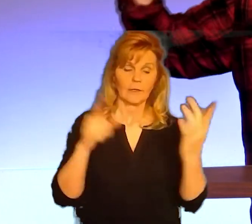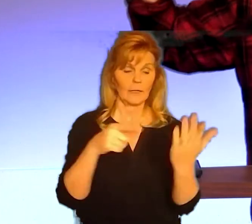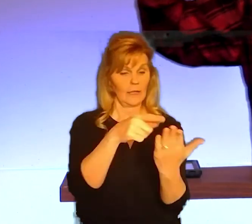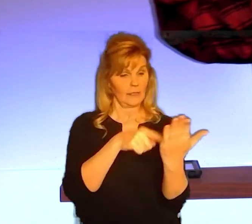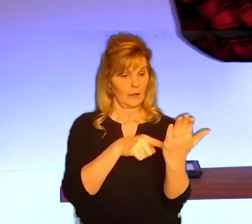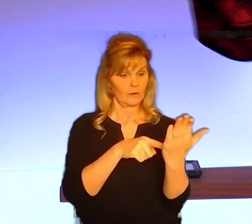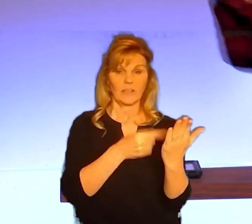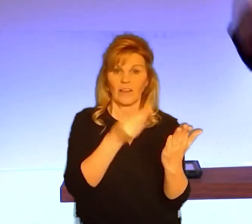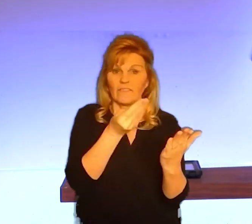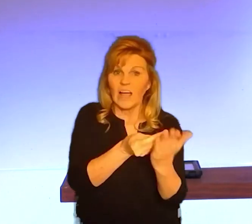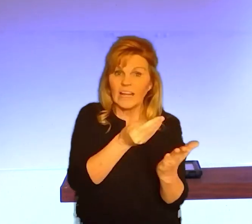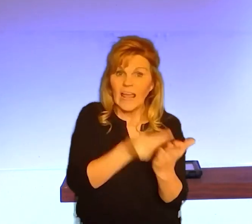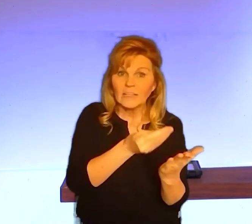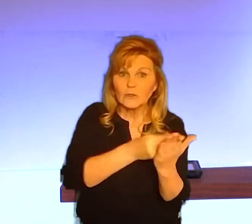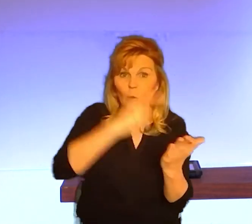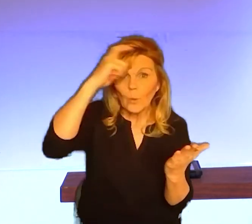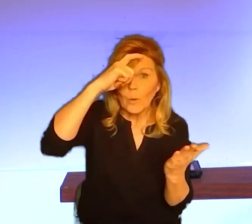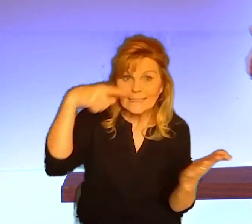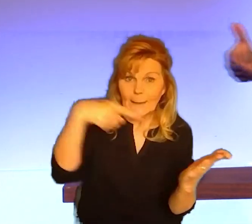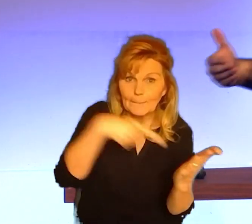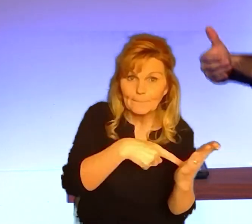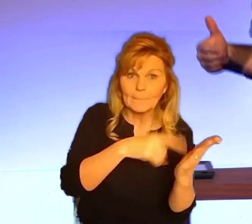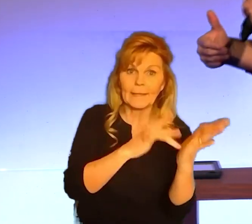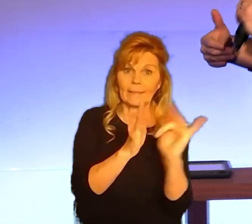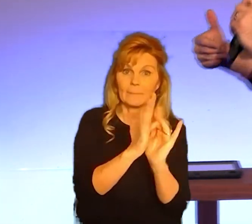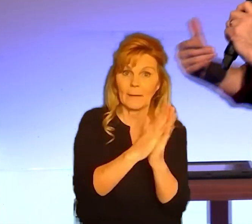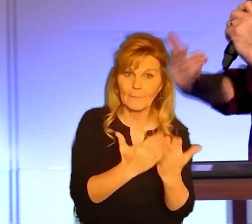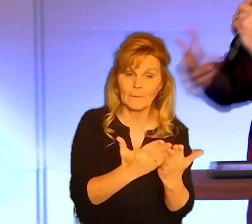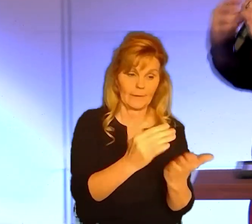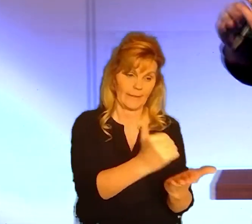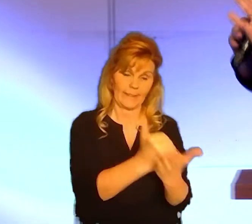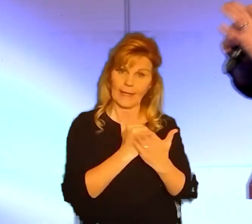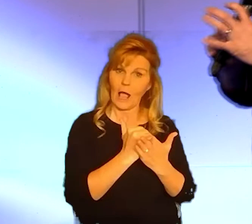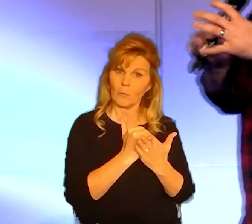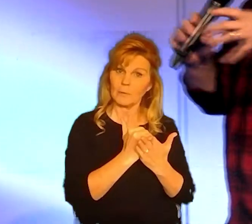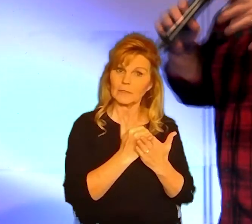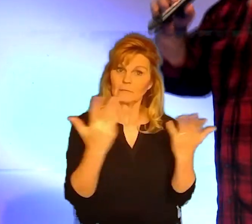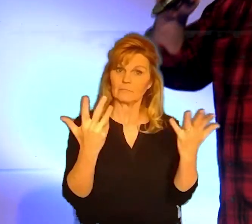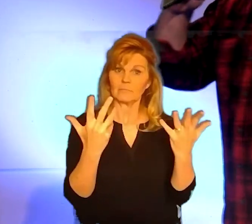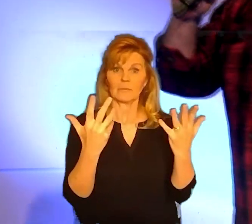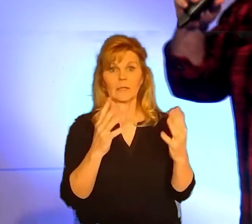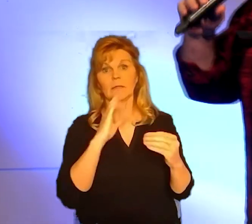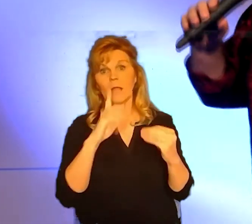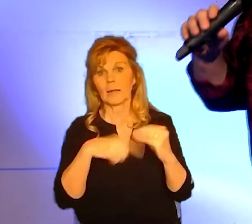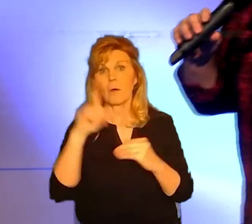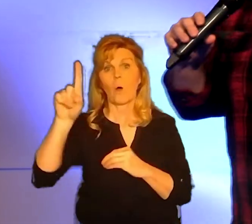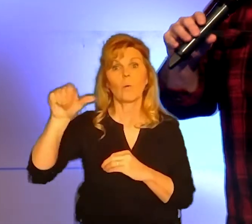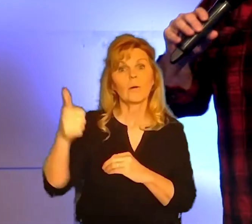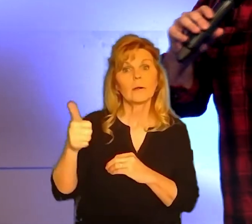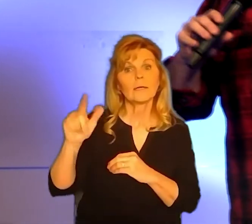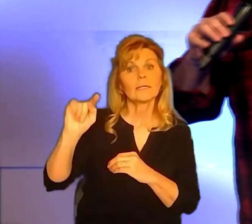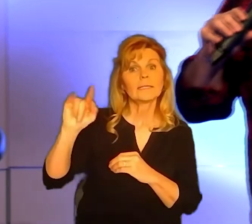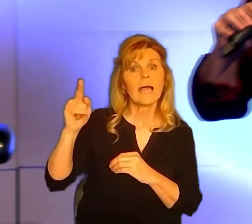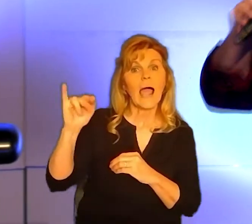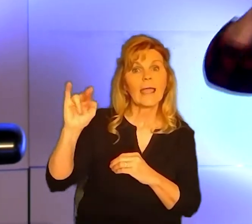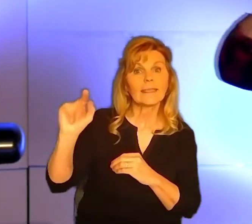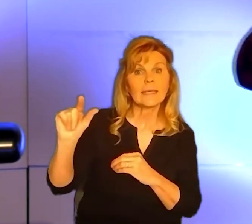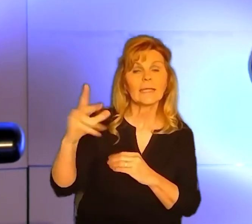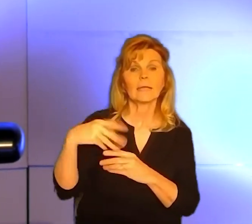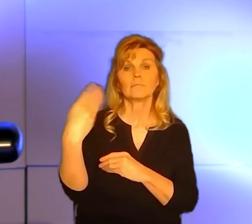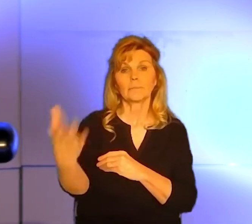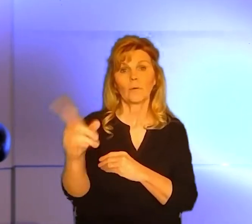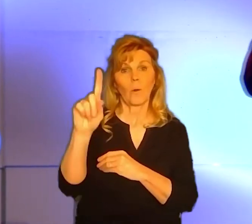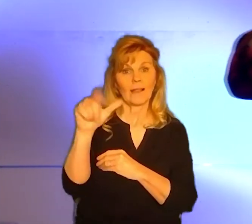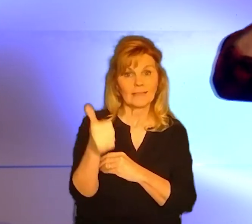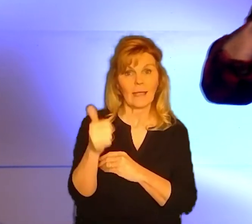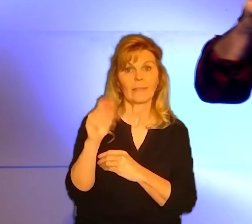financial principles in scripture that help us, you know, talking about tithing and giving